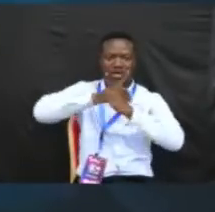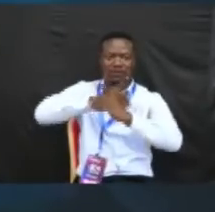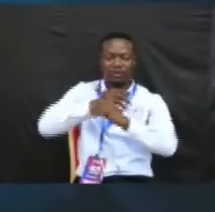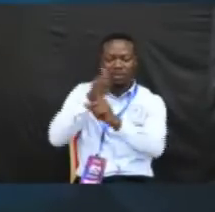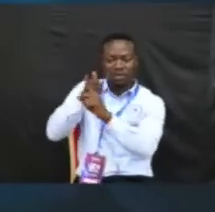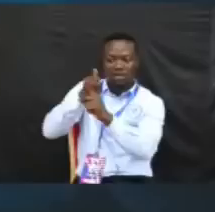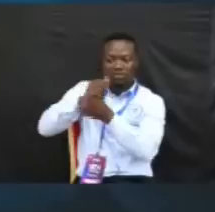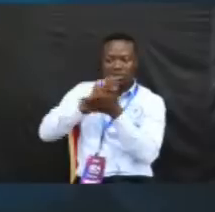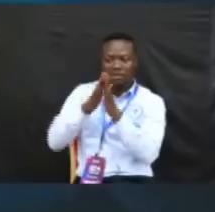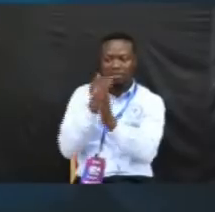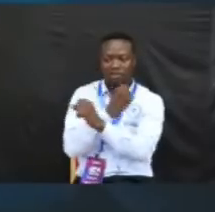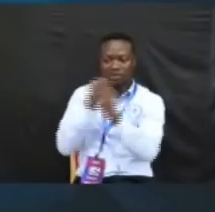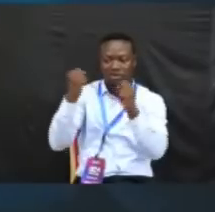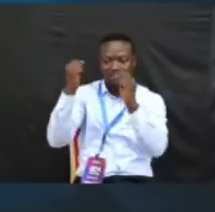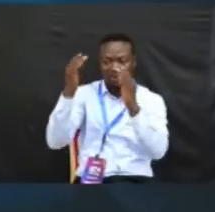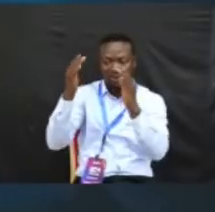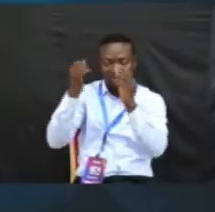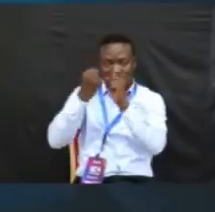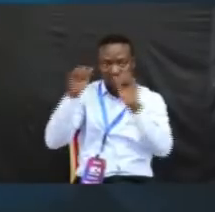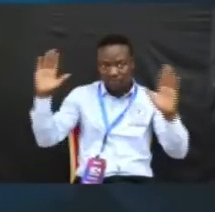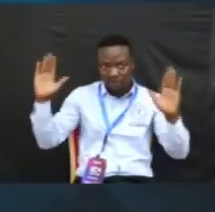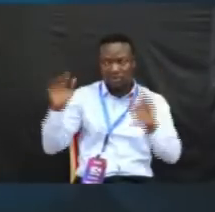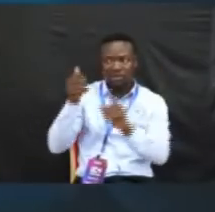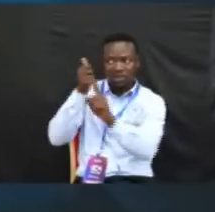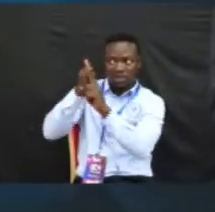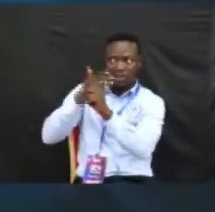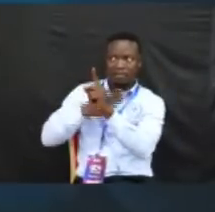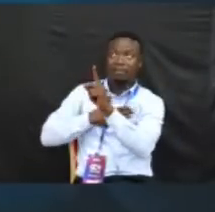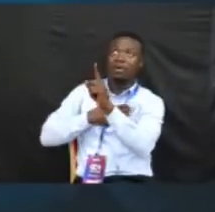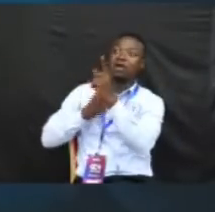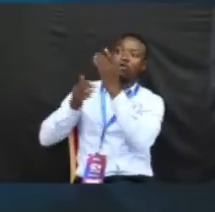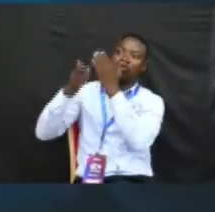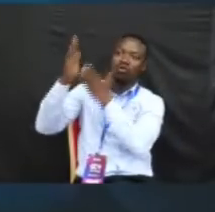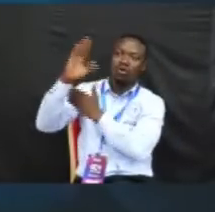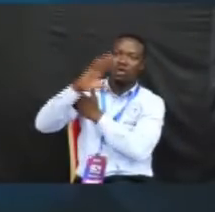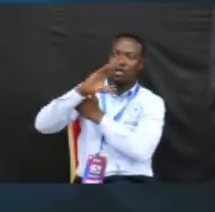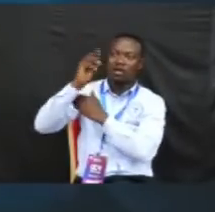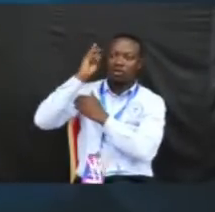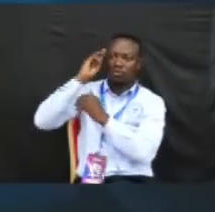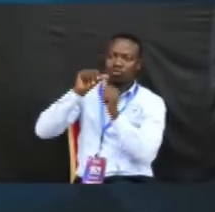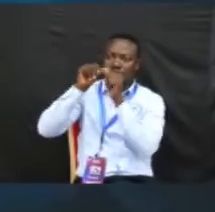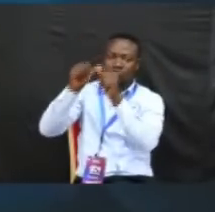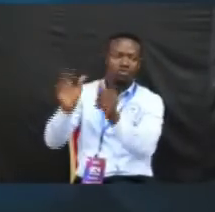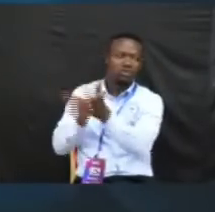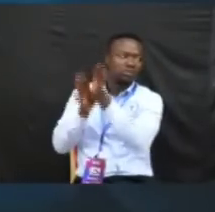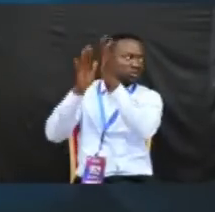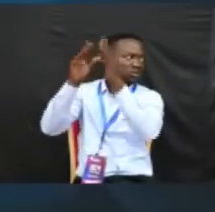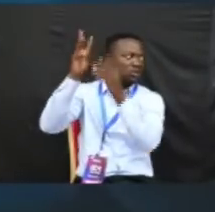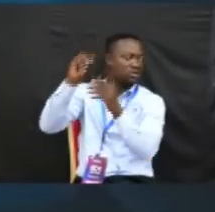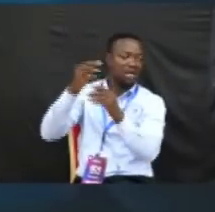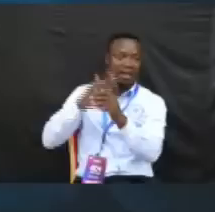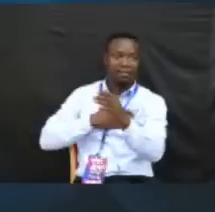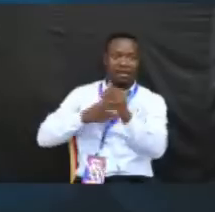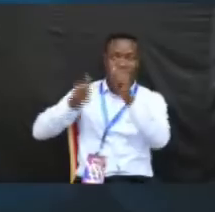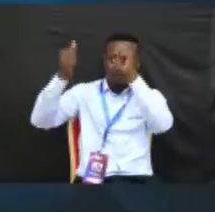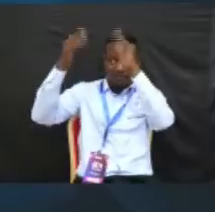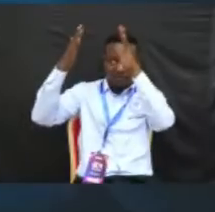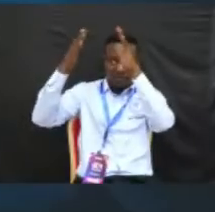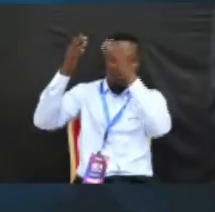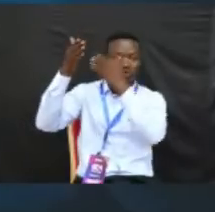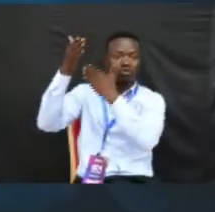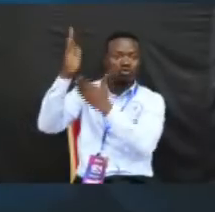become my salvation. He is my God and I will praise him. My father's